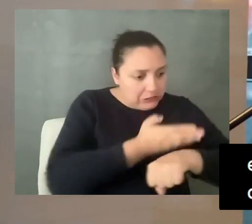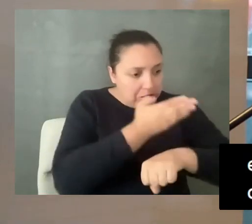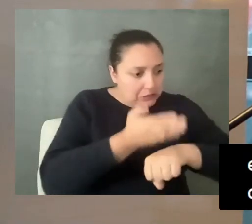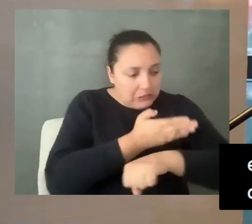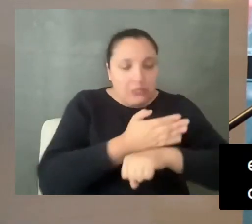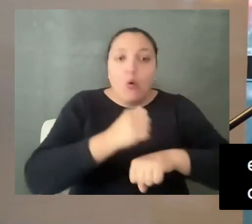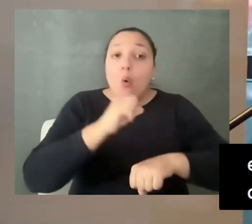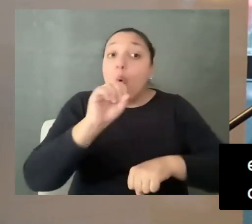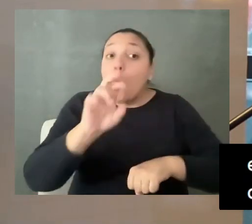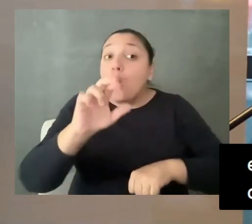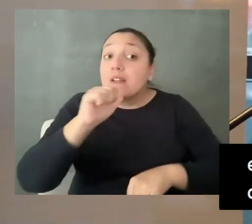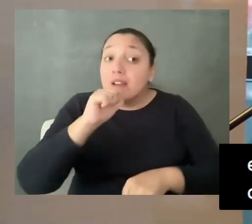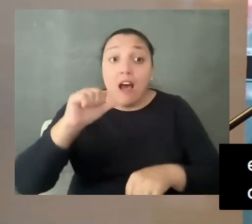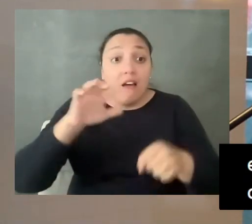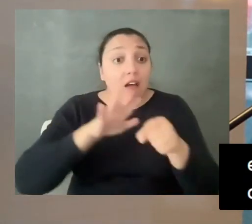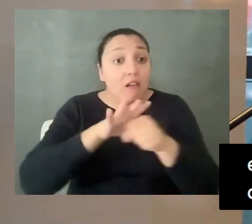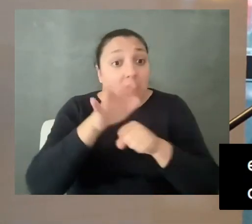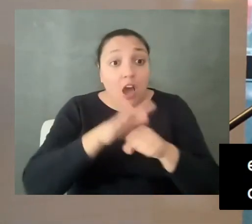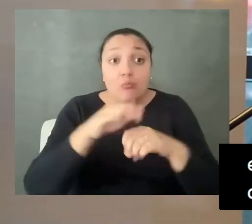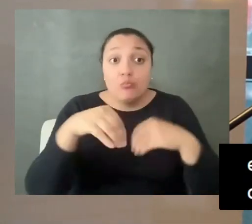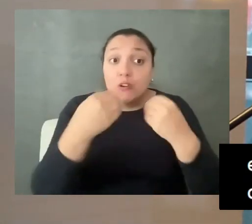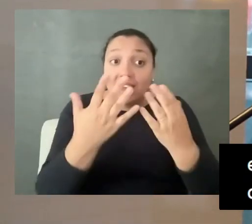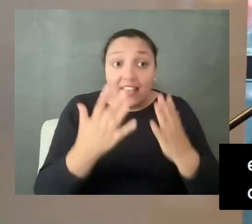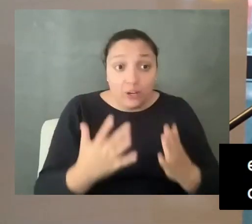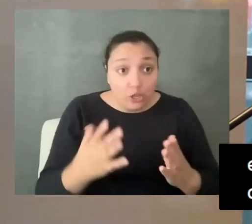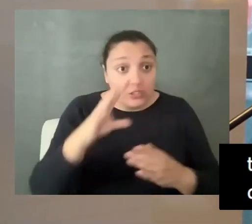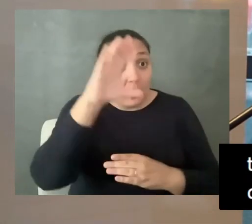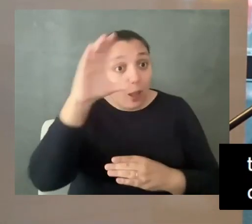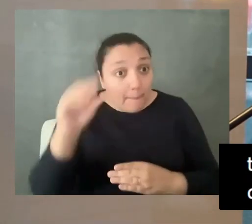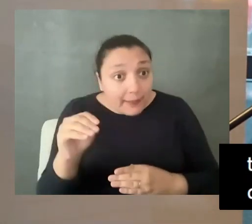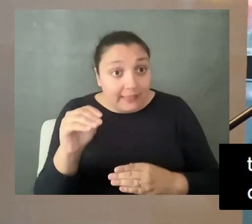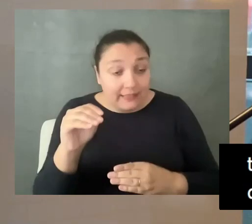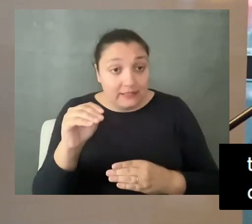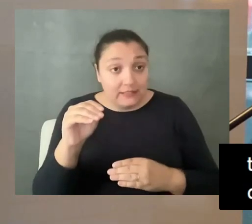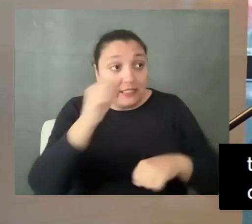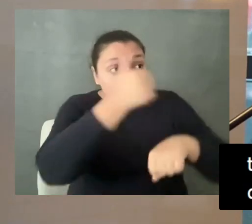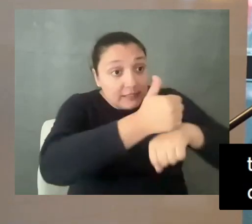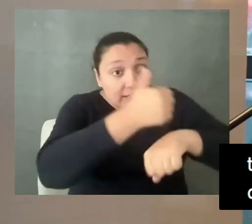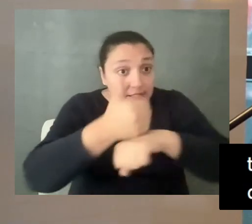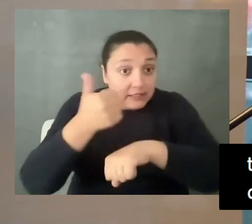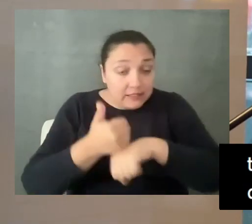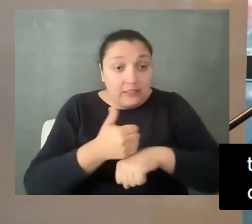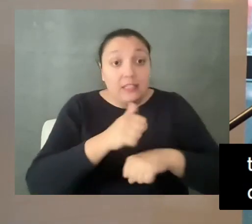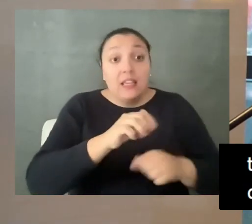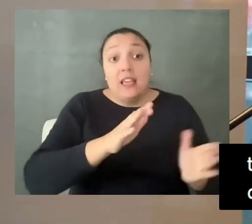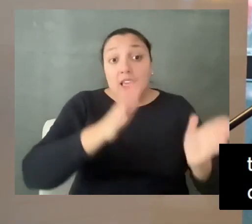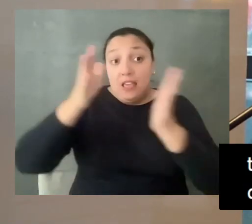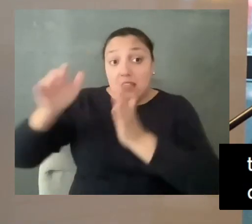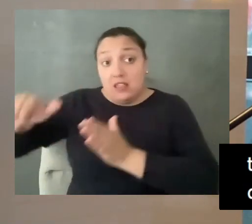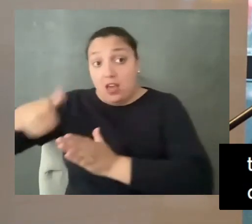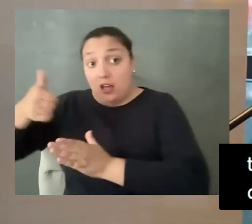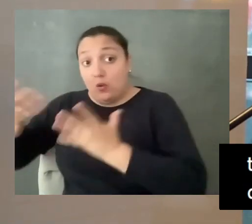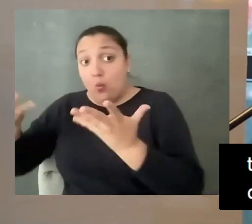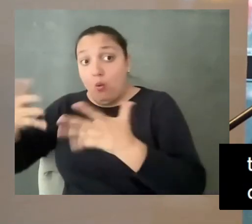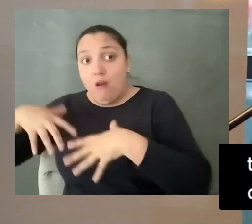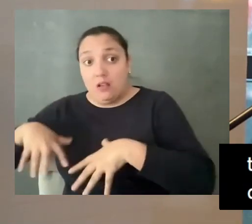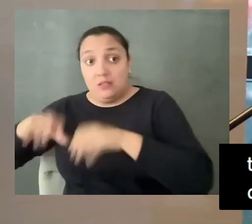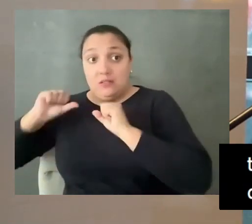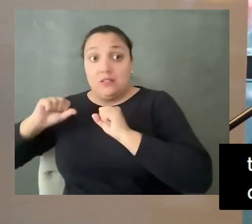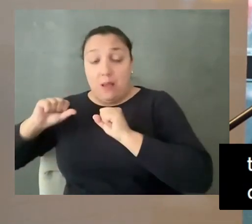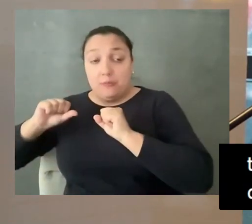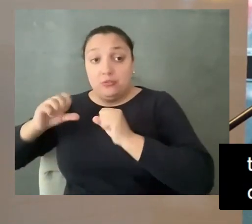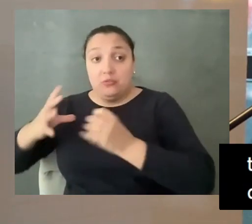communities to provide the services. And then the other part of the dichotomy is adoption. And the vast